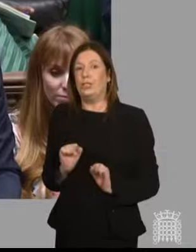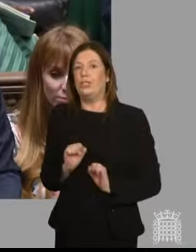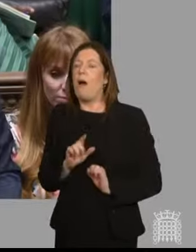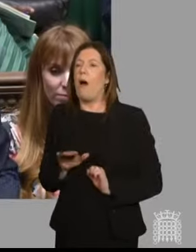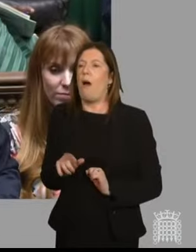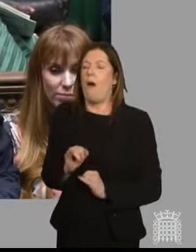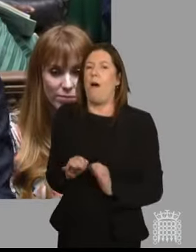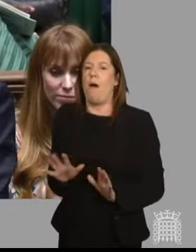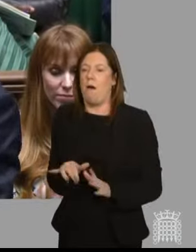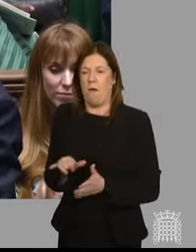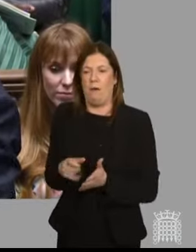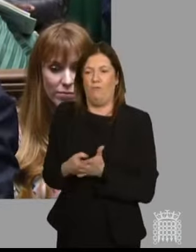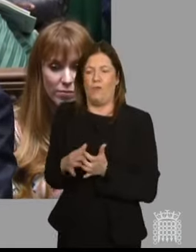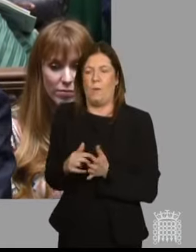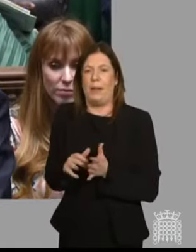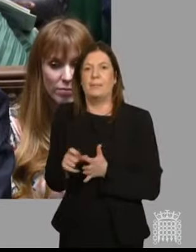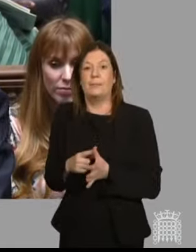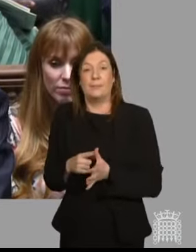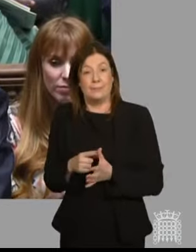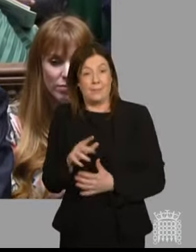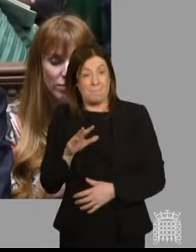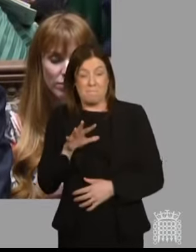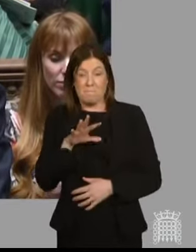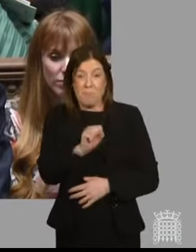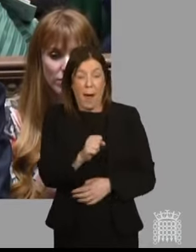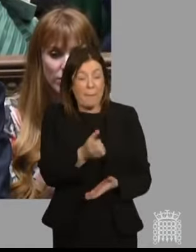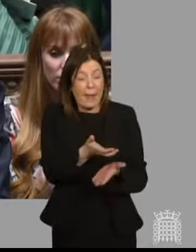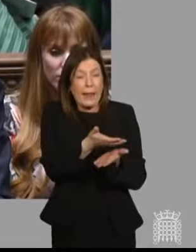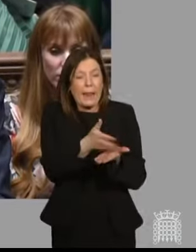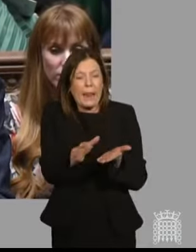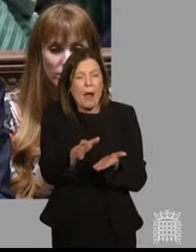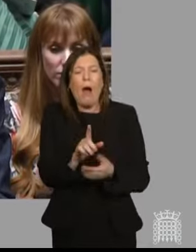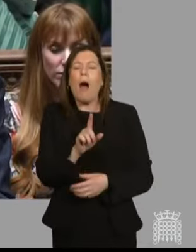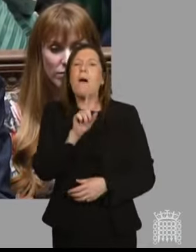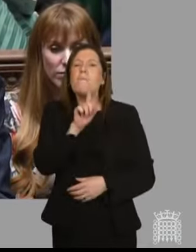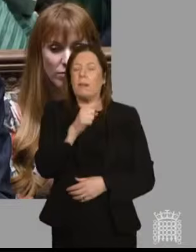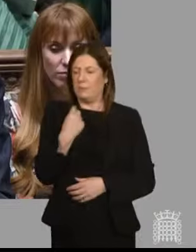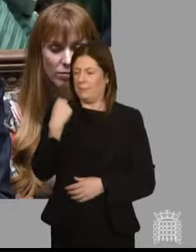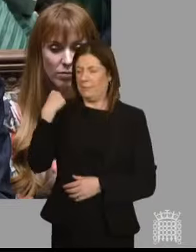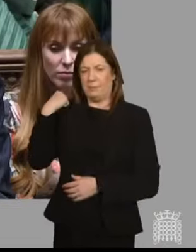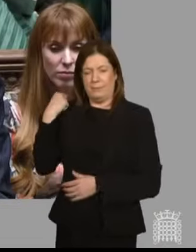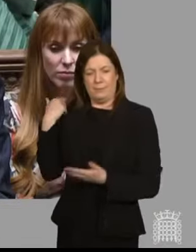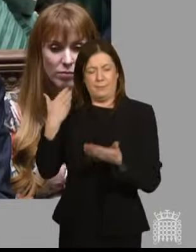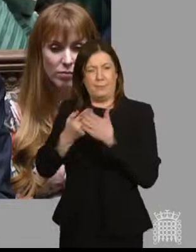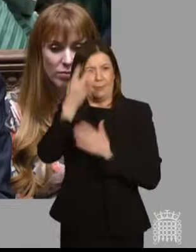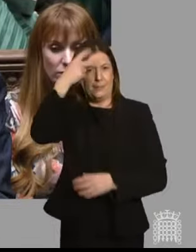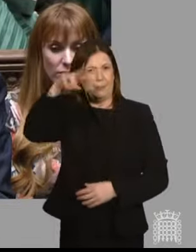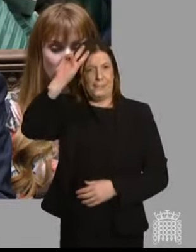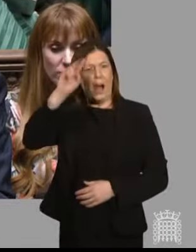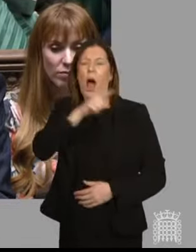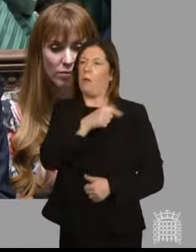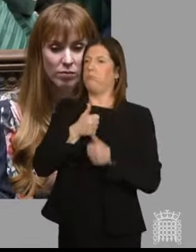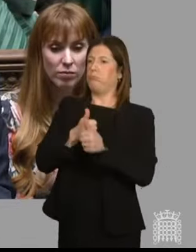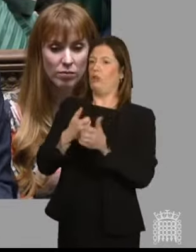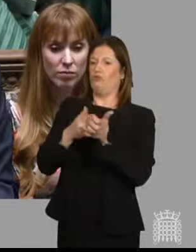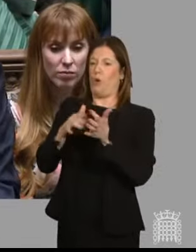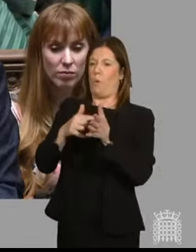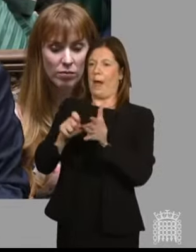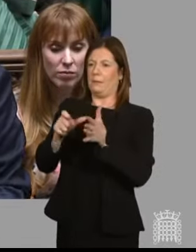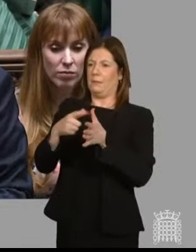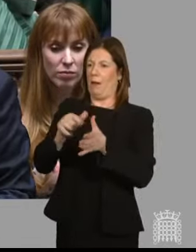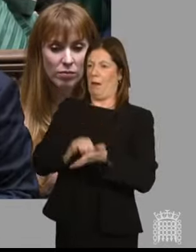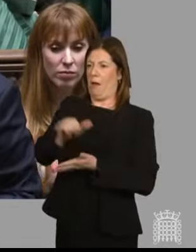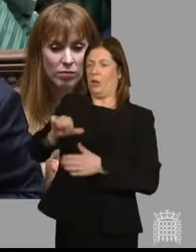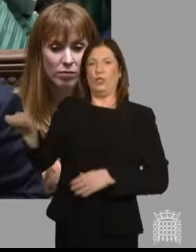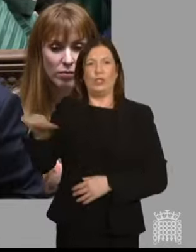thing that he's now made his flagship policy. Which member should we listen to? The one before us today, or